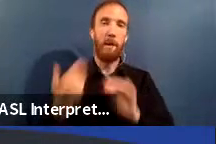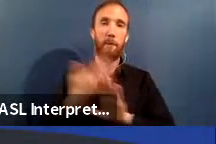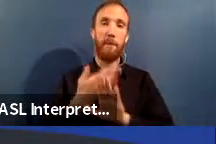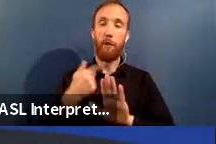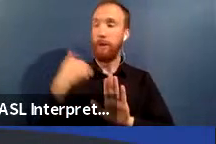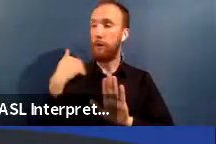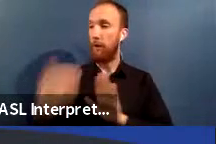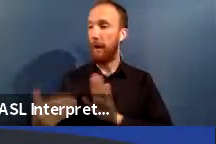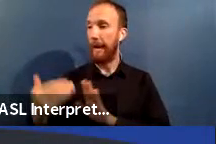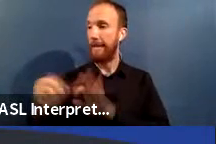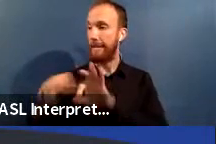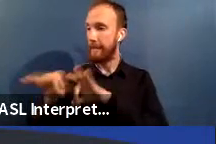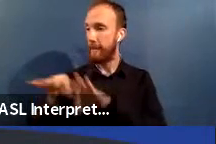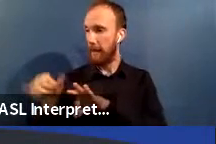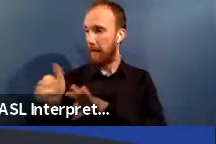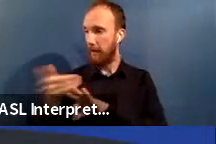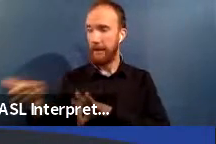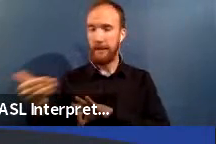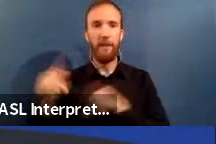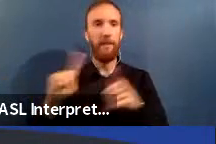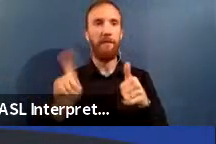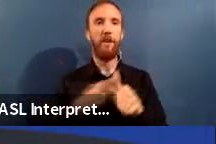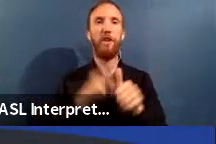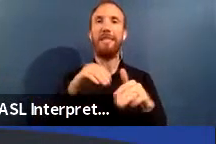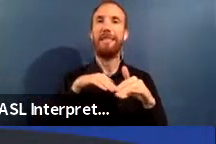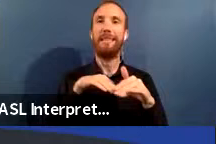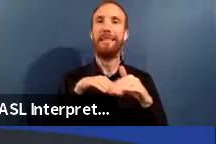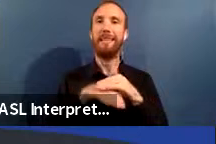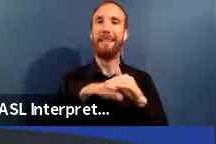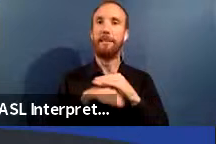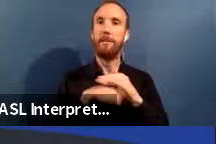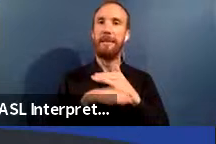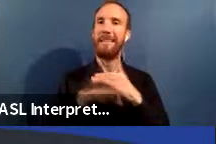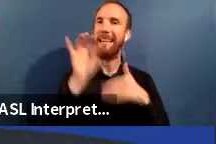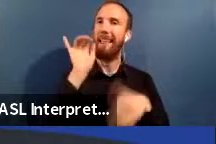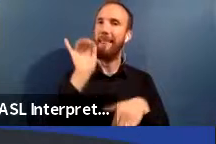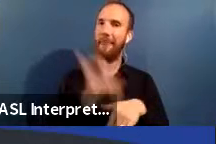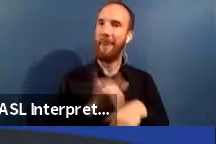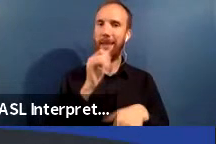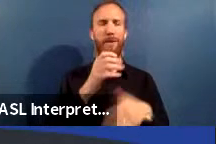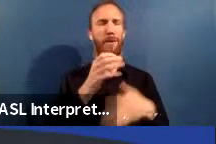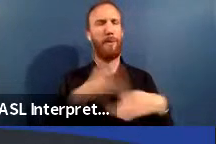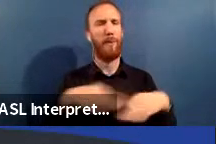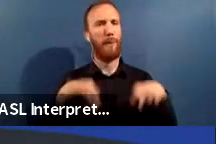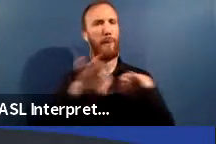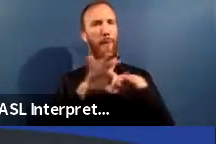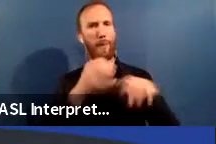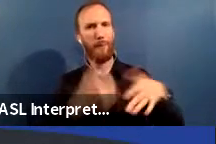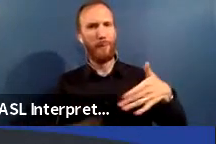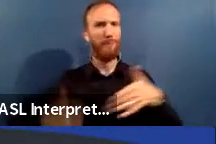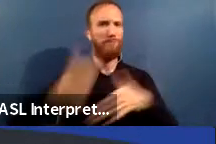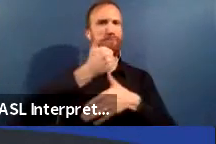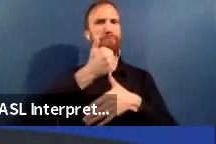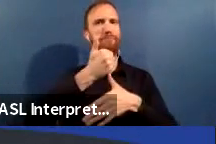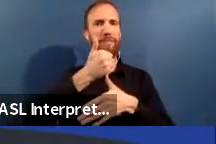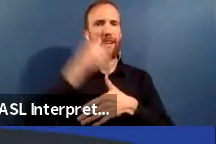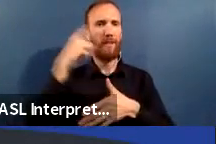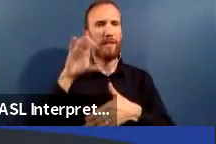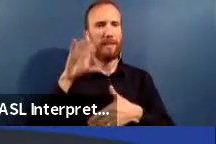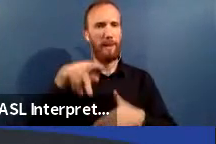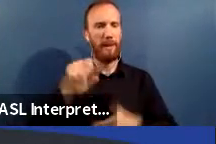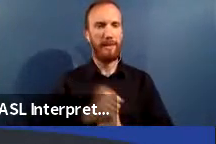to highlight that accessibility remains a critical capital priority to CPS. And continuing in